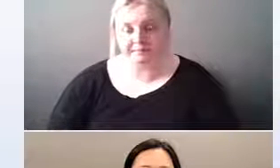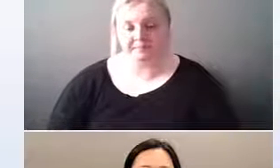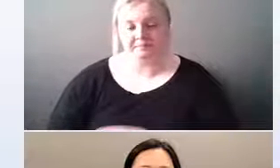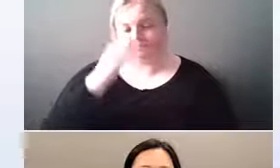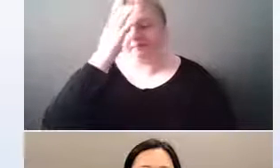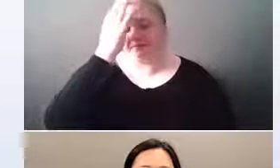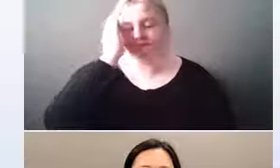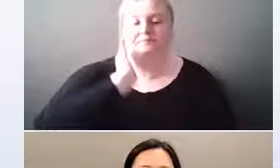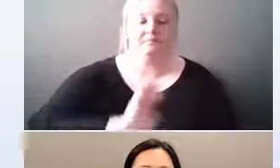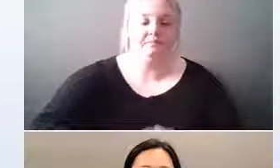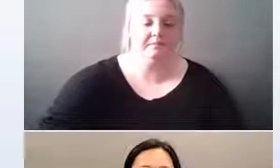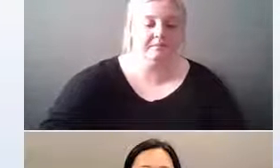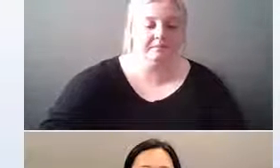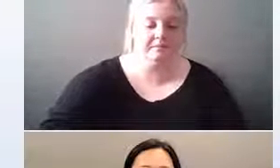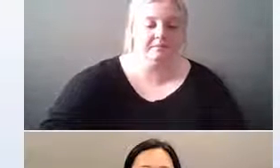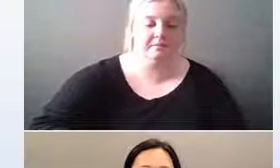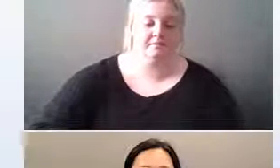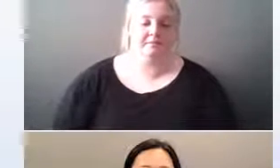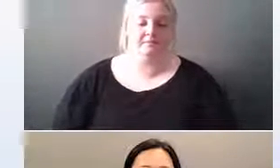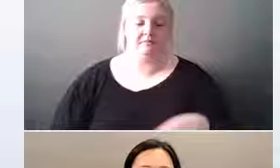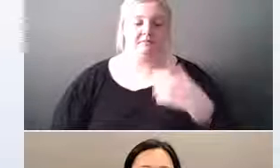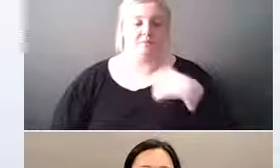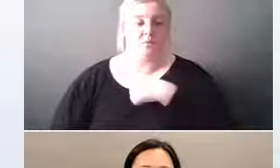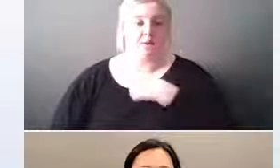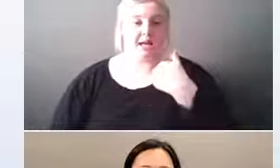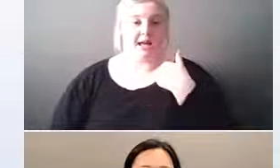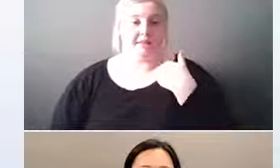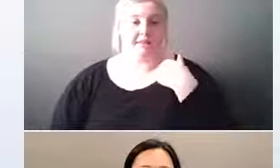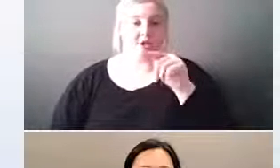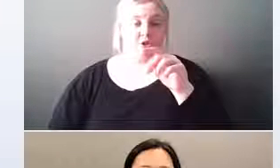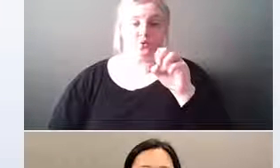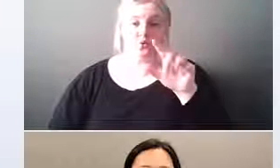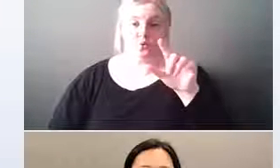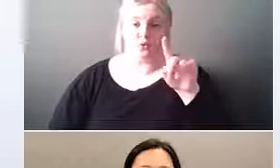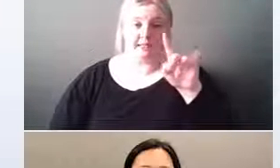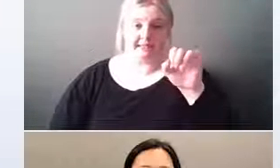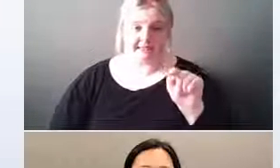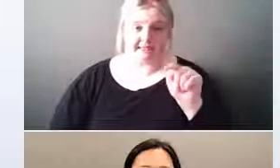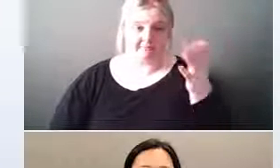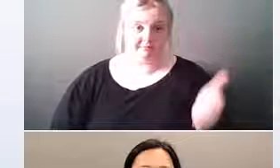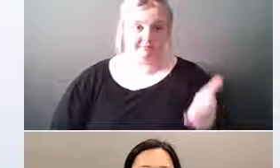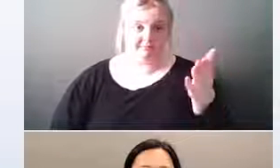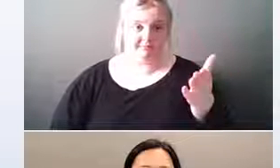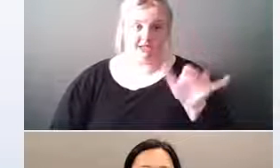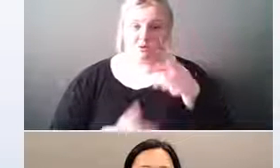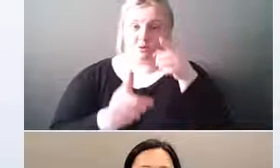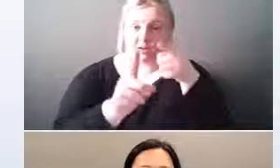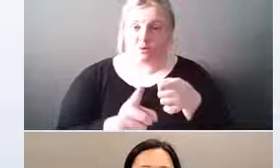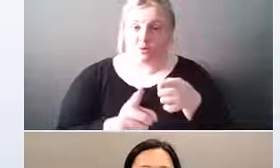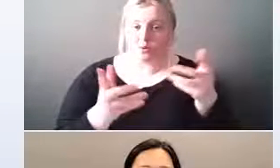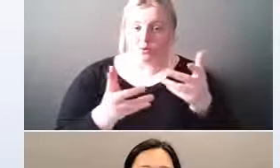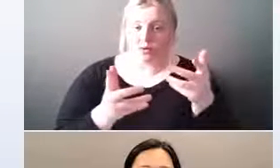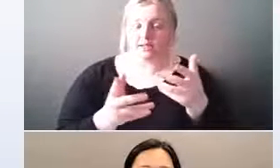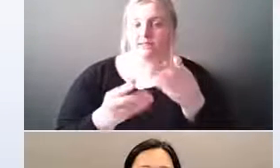such, we've got the toolkit, and the toolkit aims are to prevent and target bullying behavior